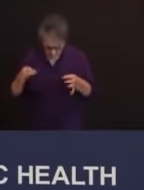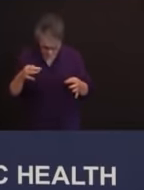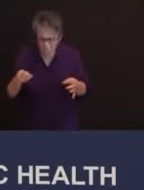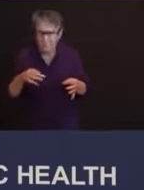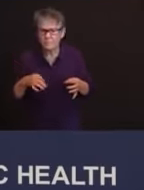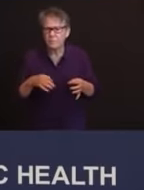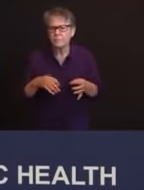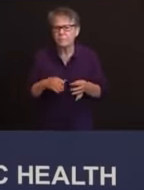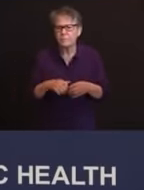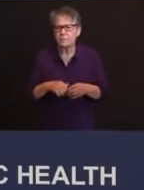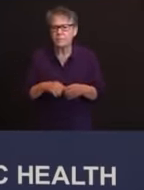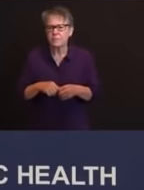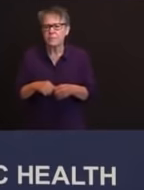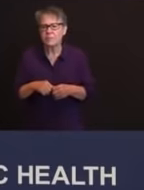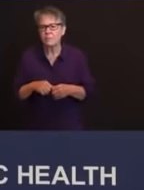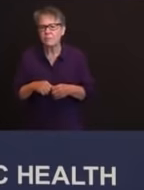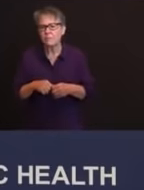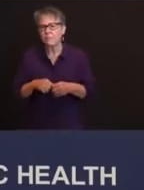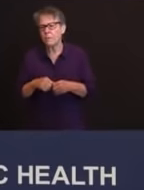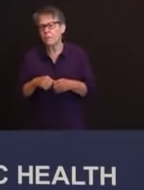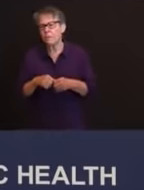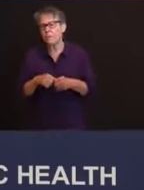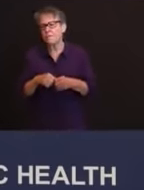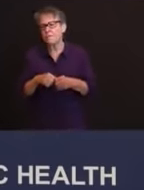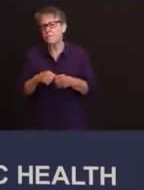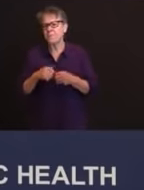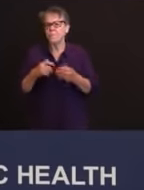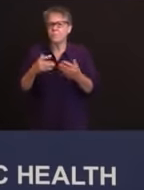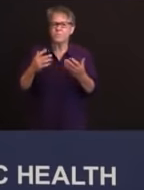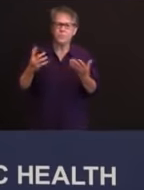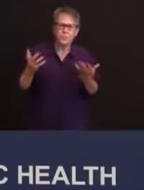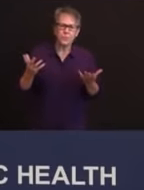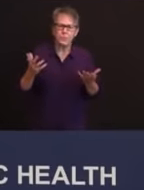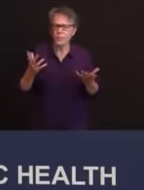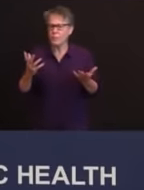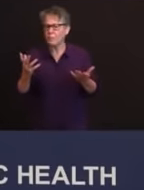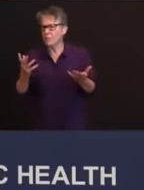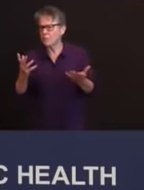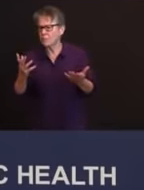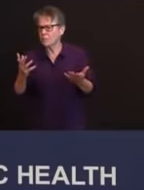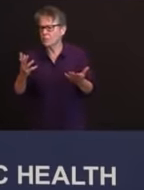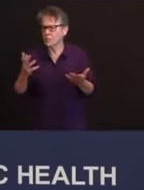is that, and does he have any chance of being released by you? Thanks. Thanks, Dustin.